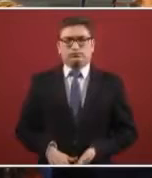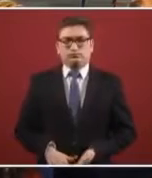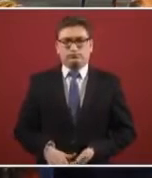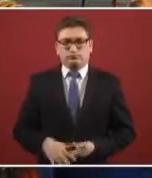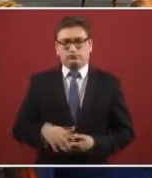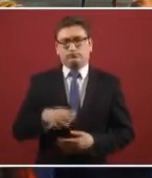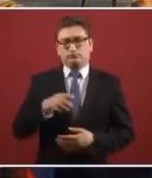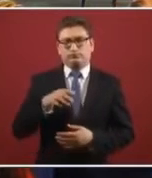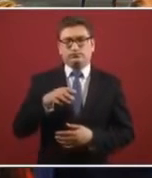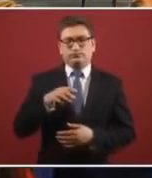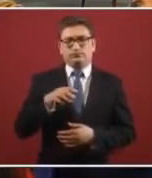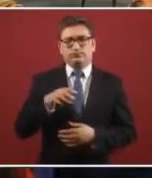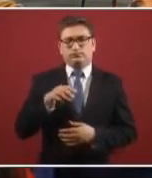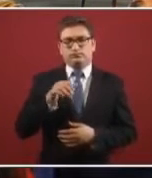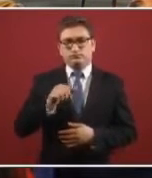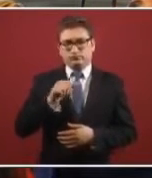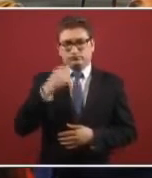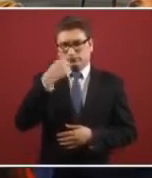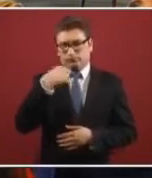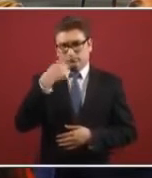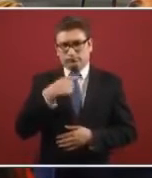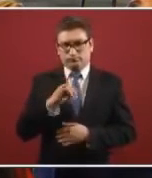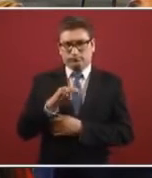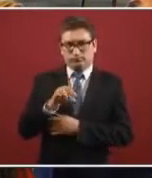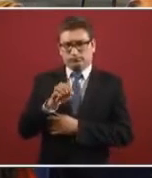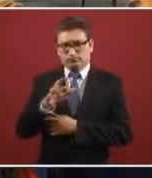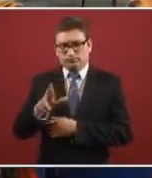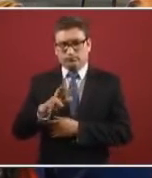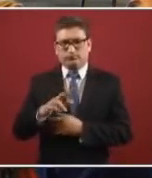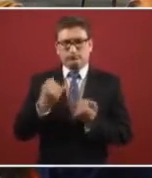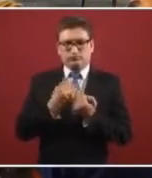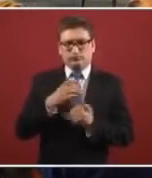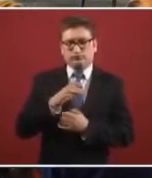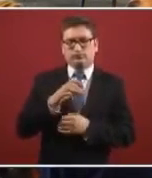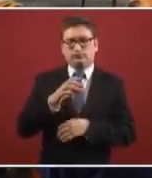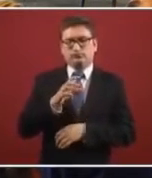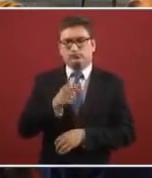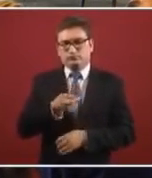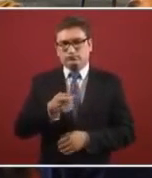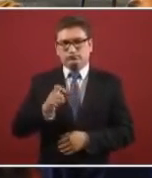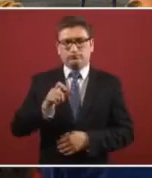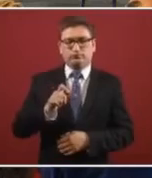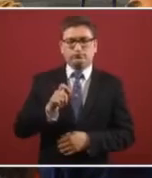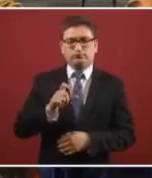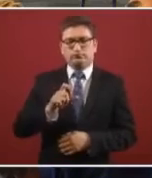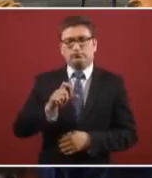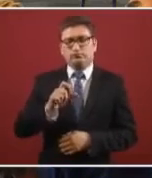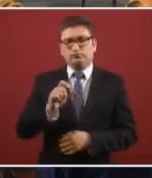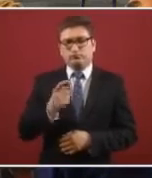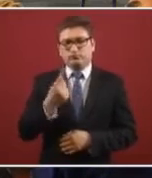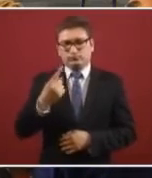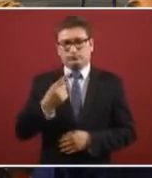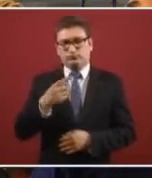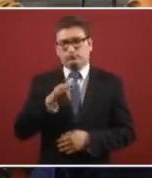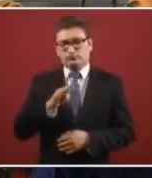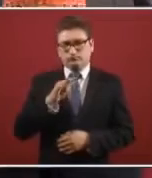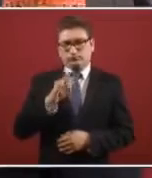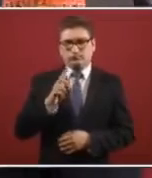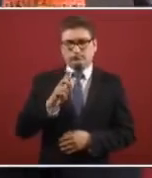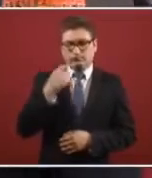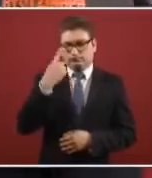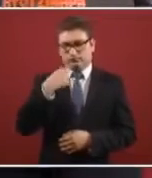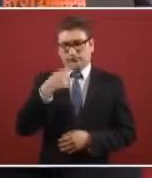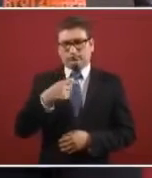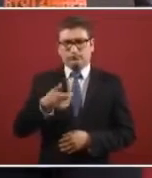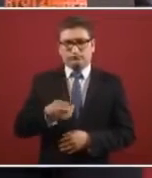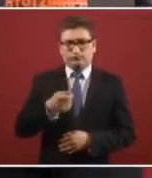education at 1600 and that's somewhere else at